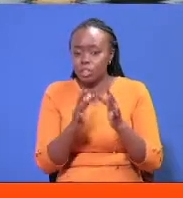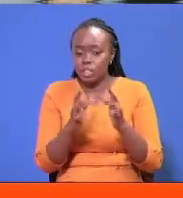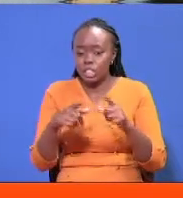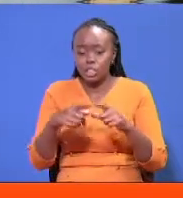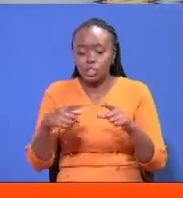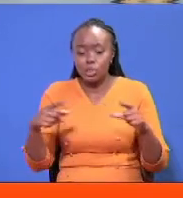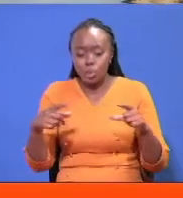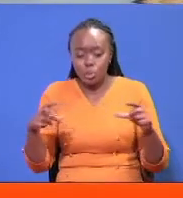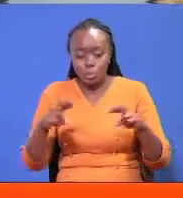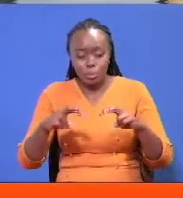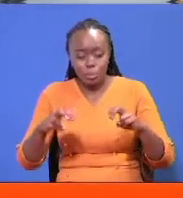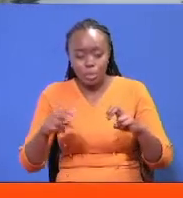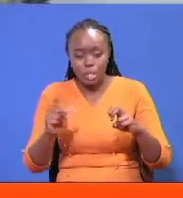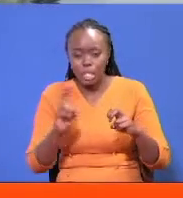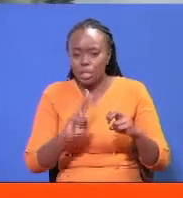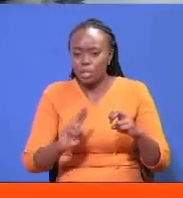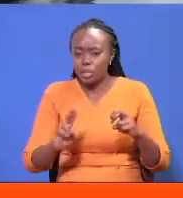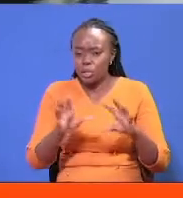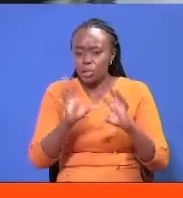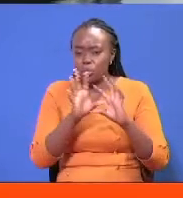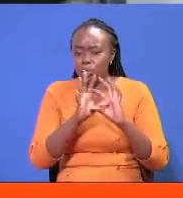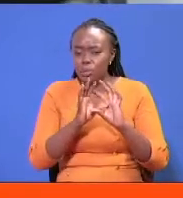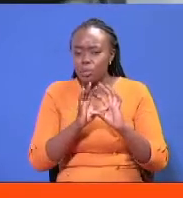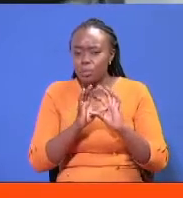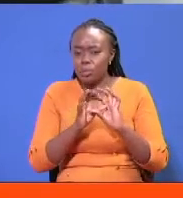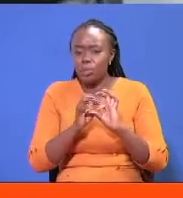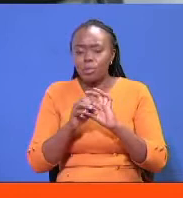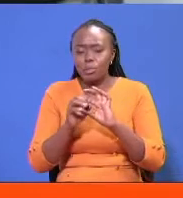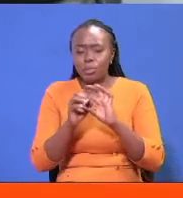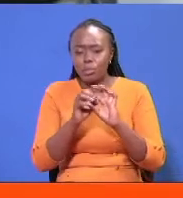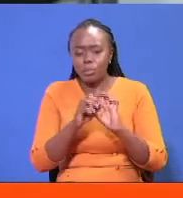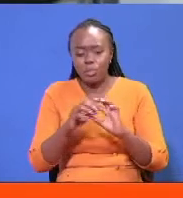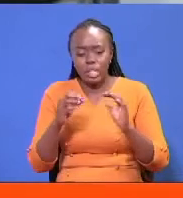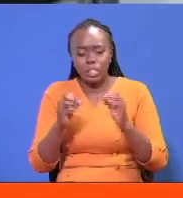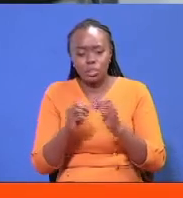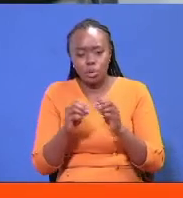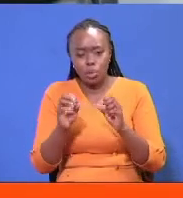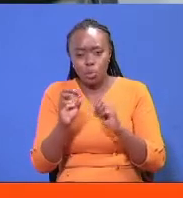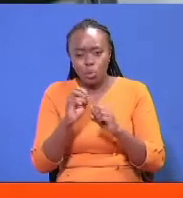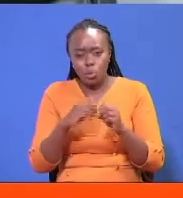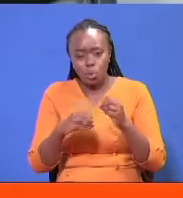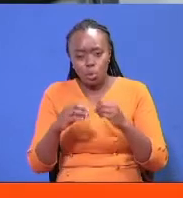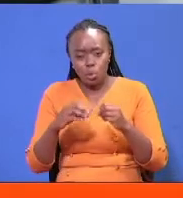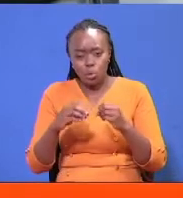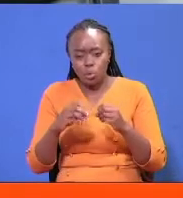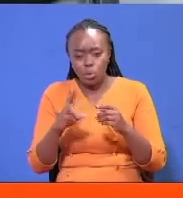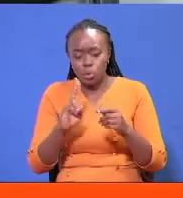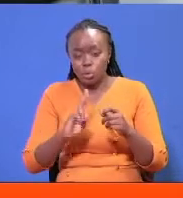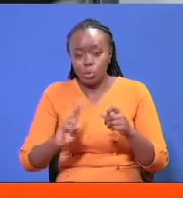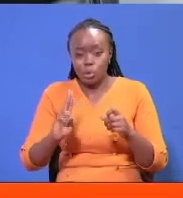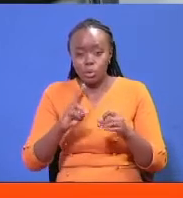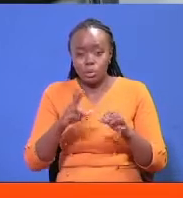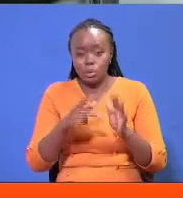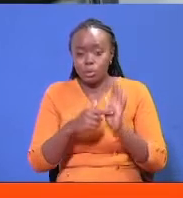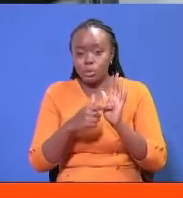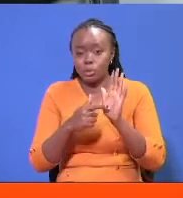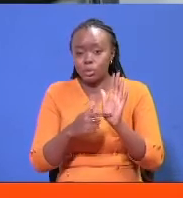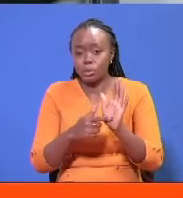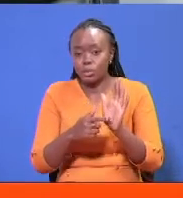we use fixed wing drones. These are those ones that typically mimic the